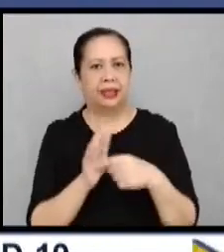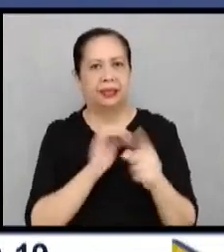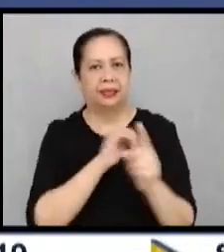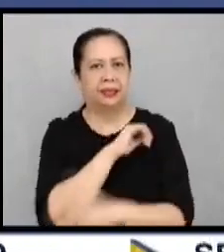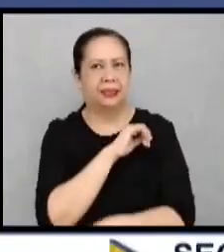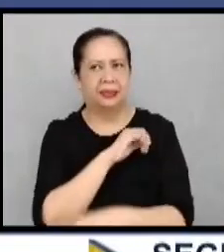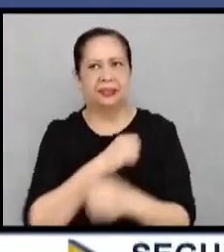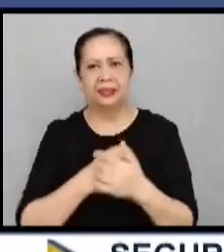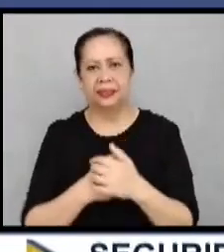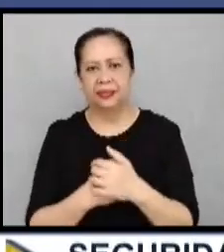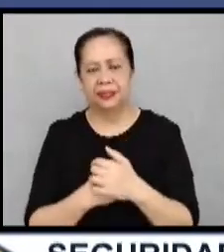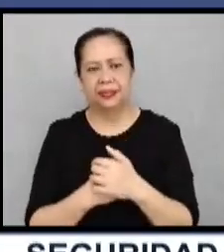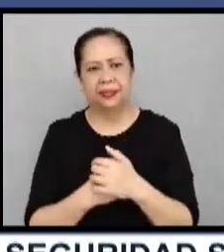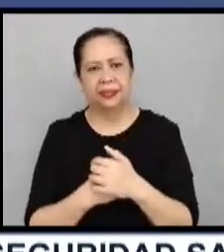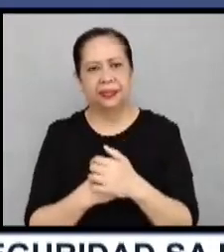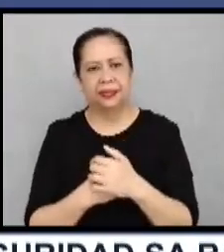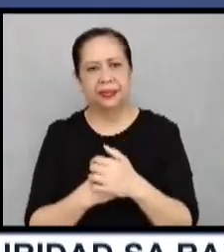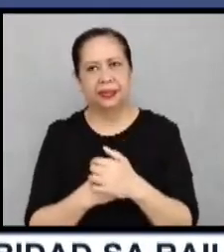are